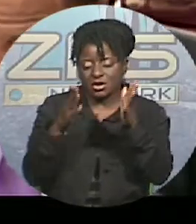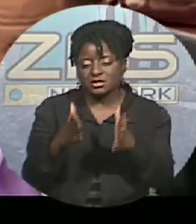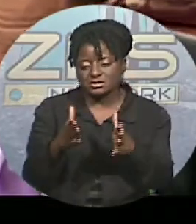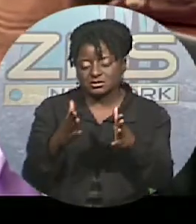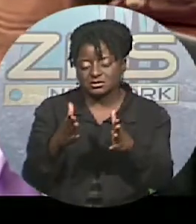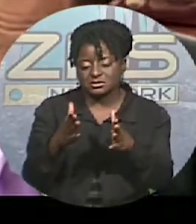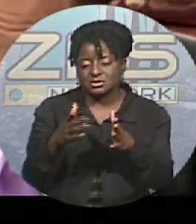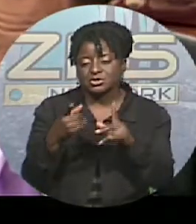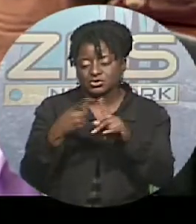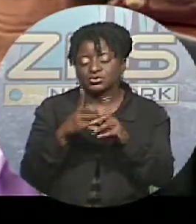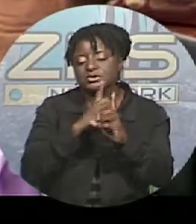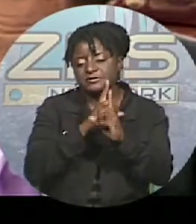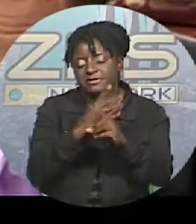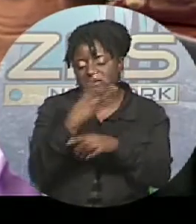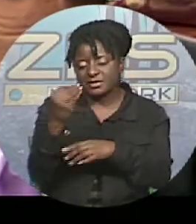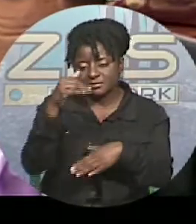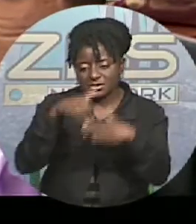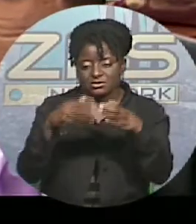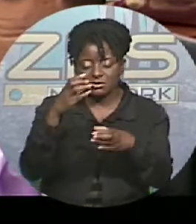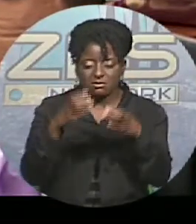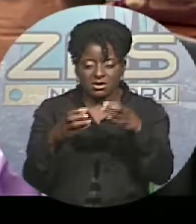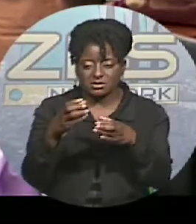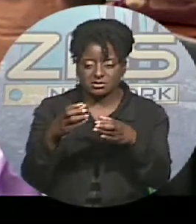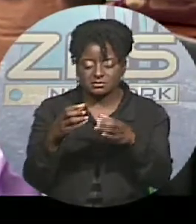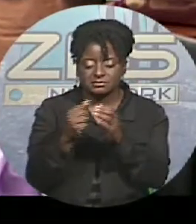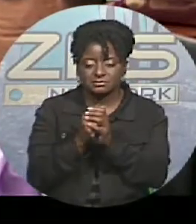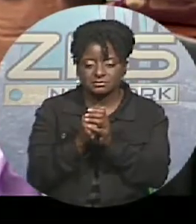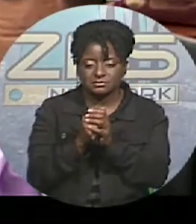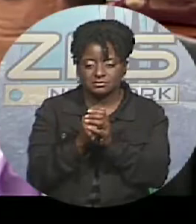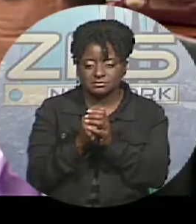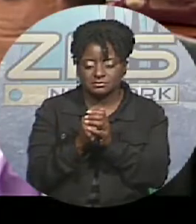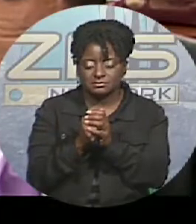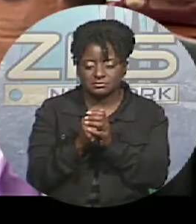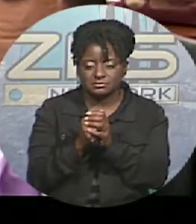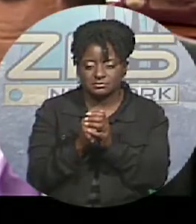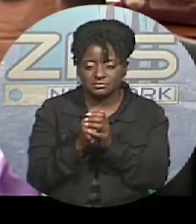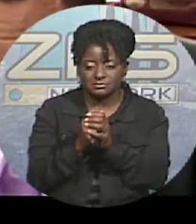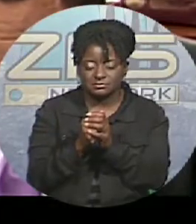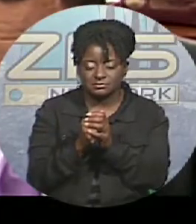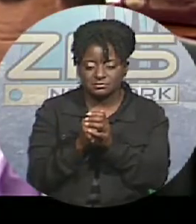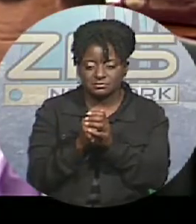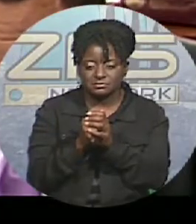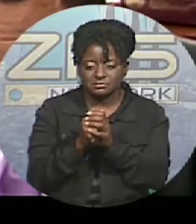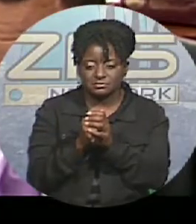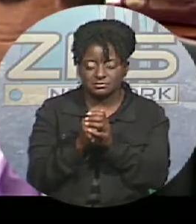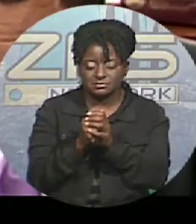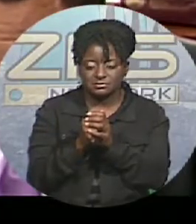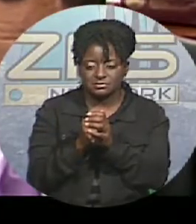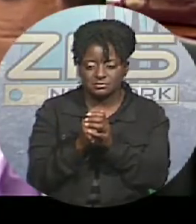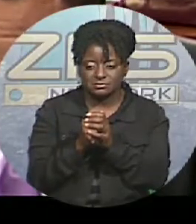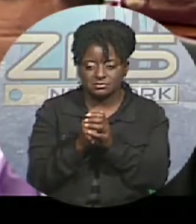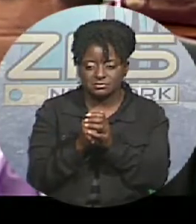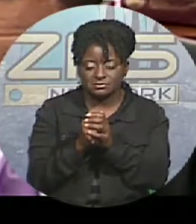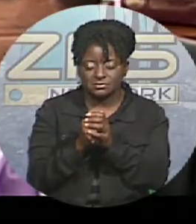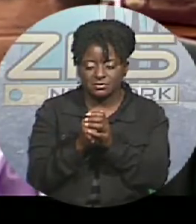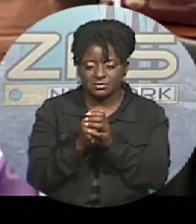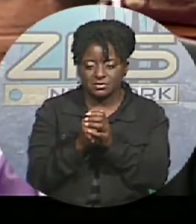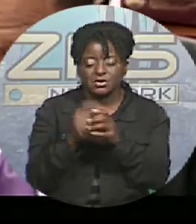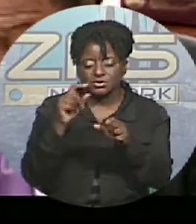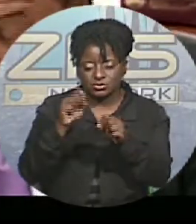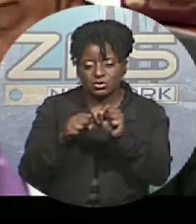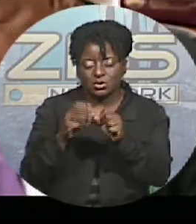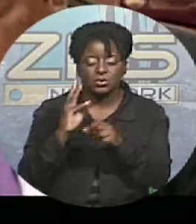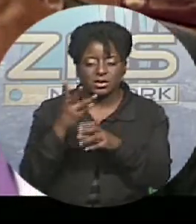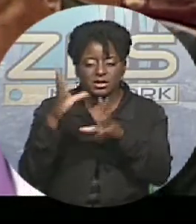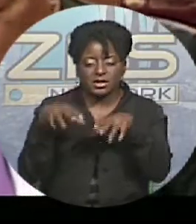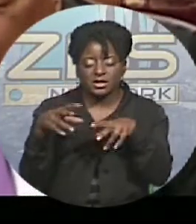appropriately defended before the courts so that we can see whether or not we can have these trials conducted a lot more quickly